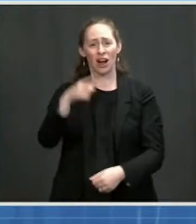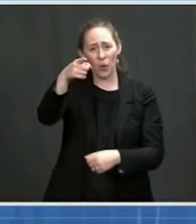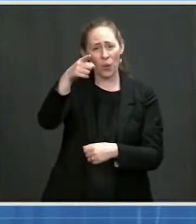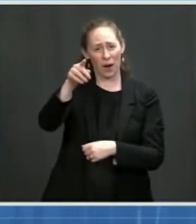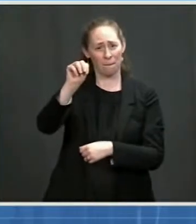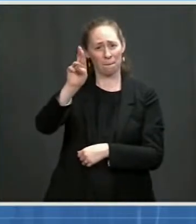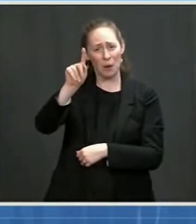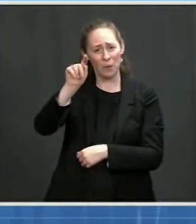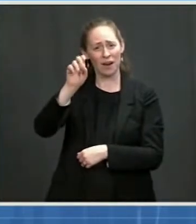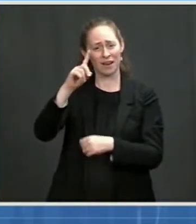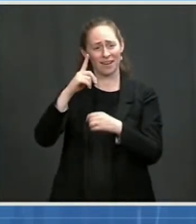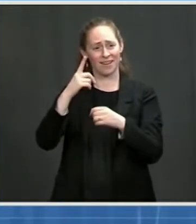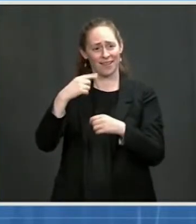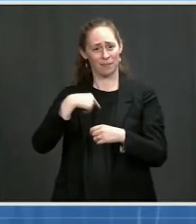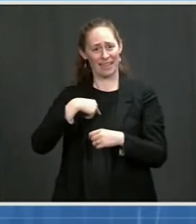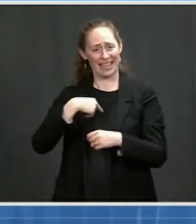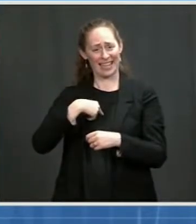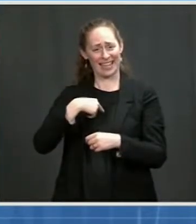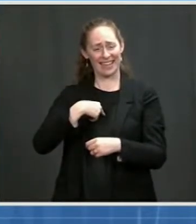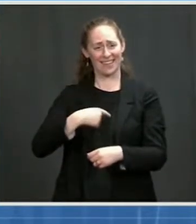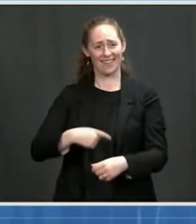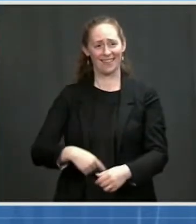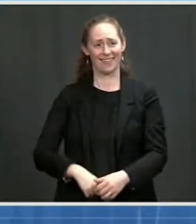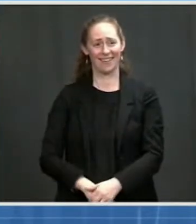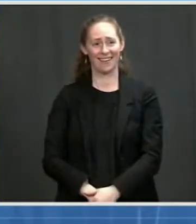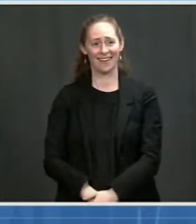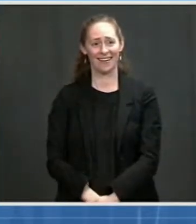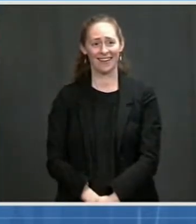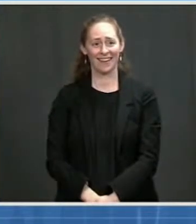They finally muted me. Andy, you're muted.